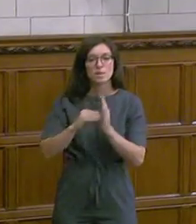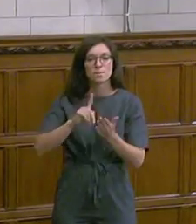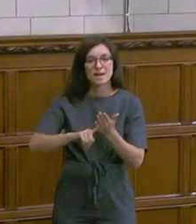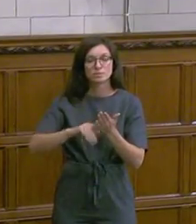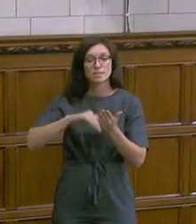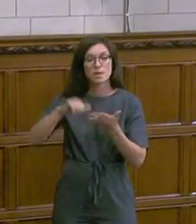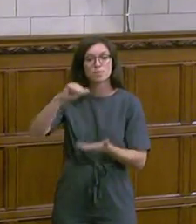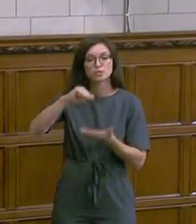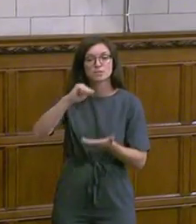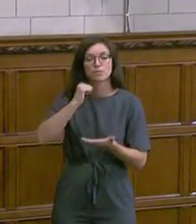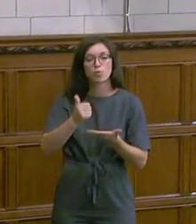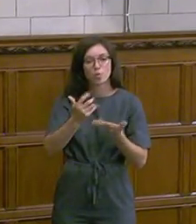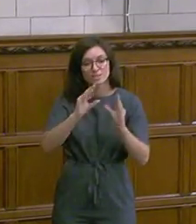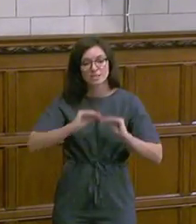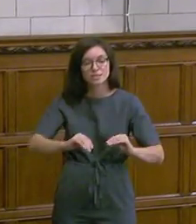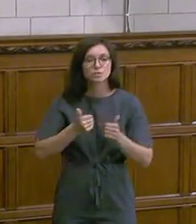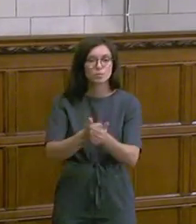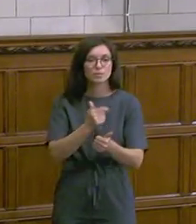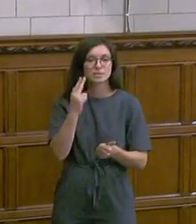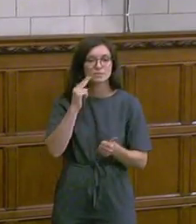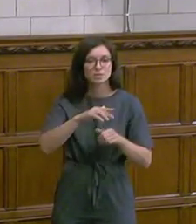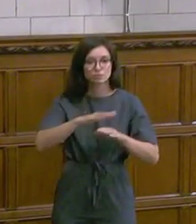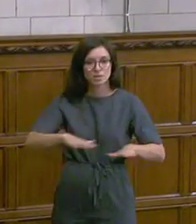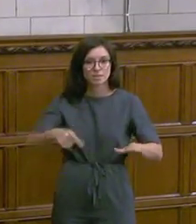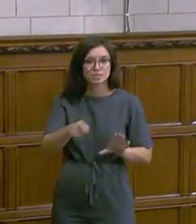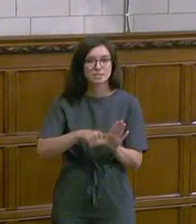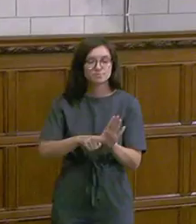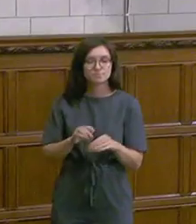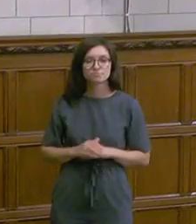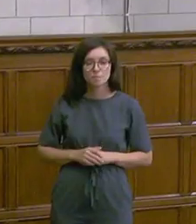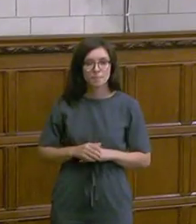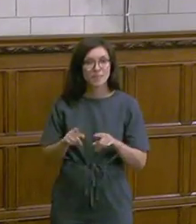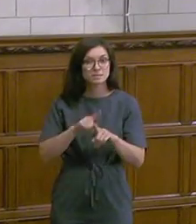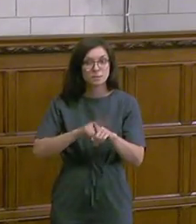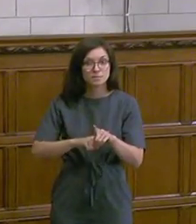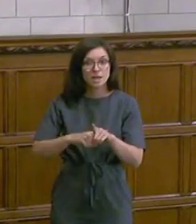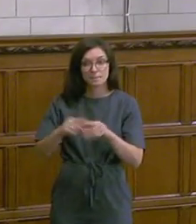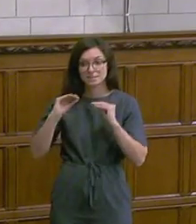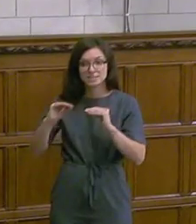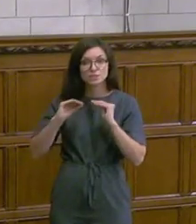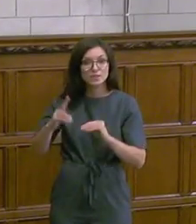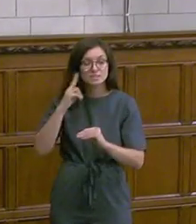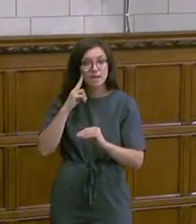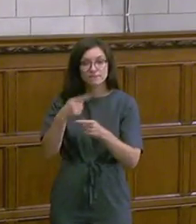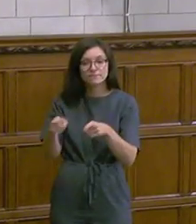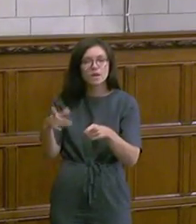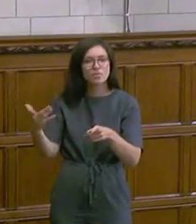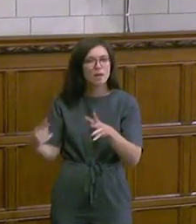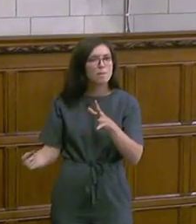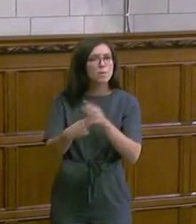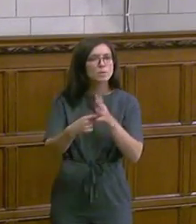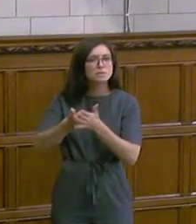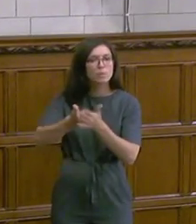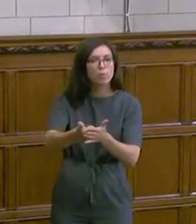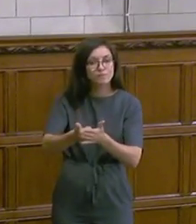education support for deaf children this year. At the same time, the number of teachers of the deaf who provide vital support for deaf